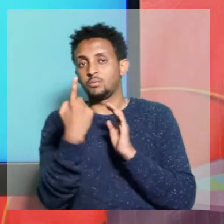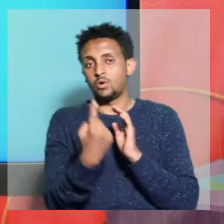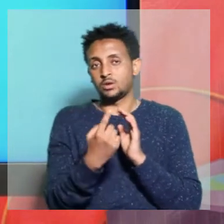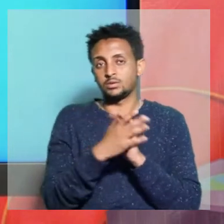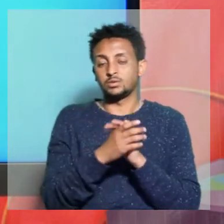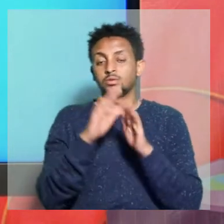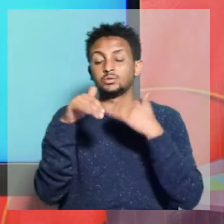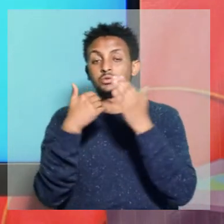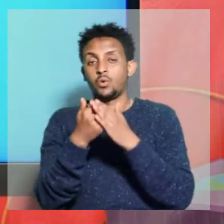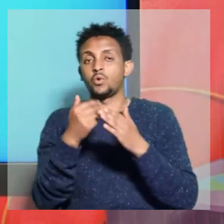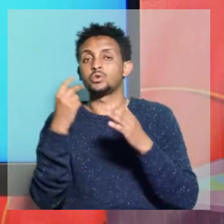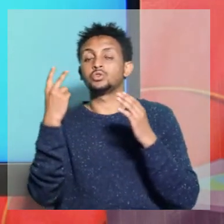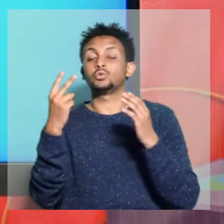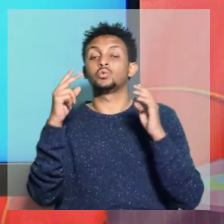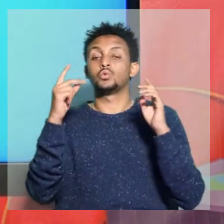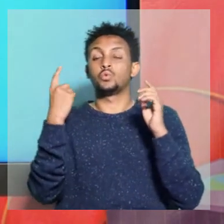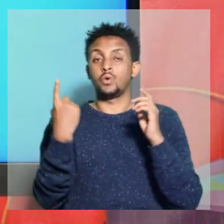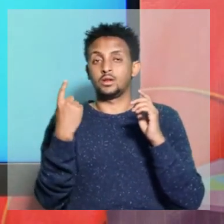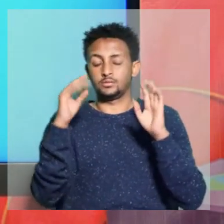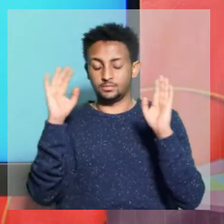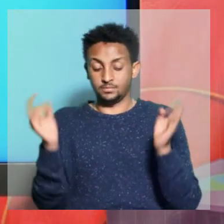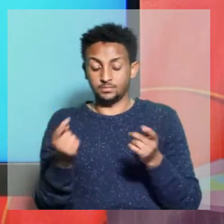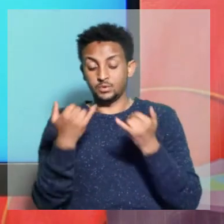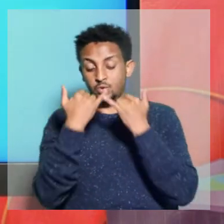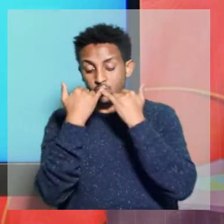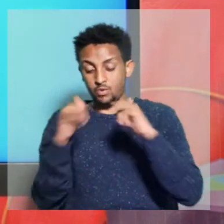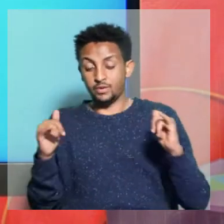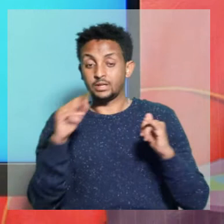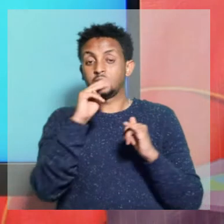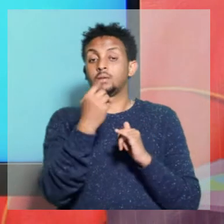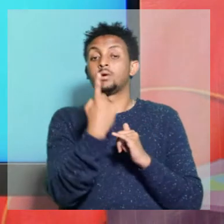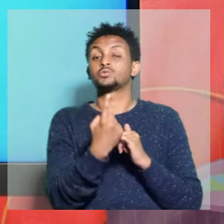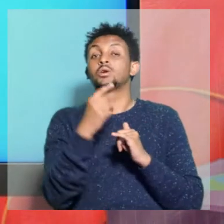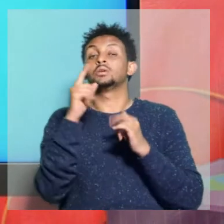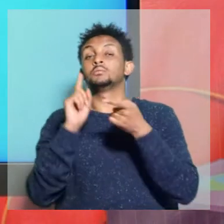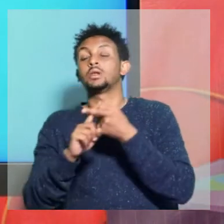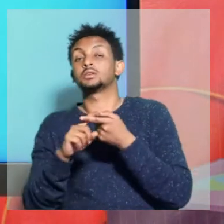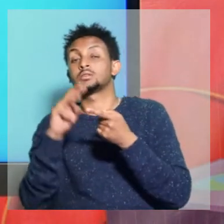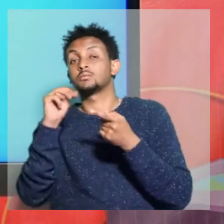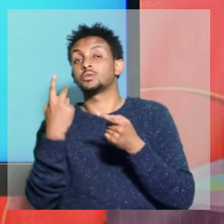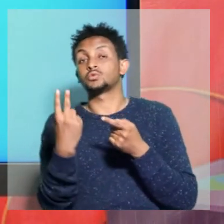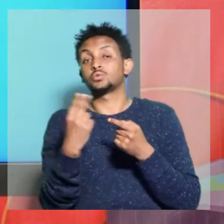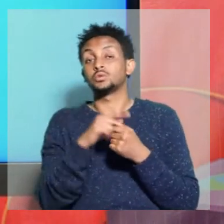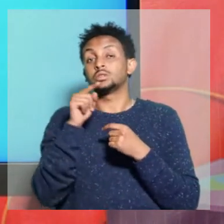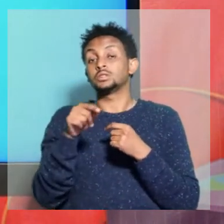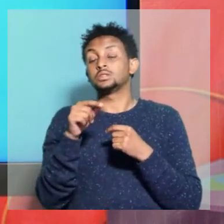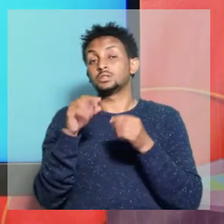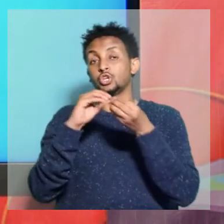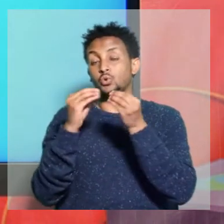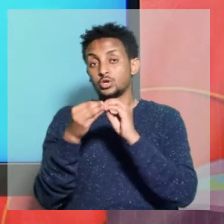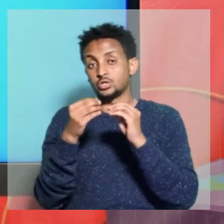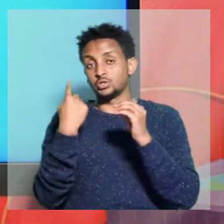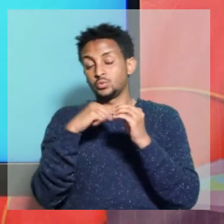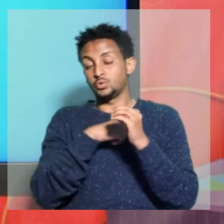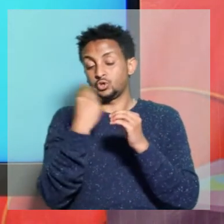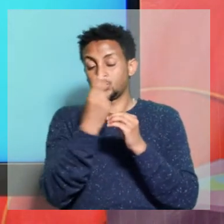m1 the whole u1, okay, over mass 1 plus mass 2. This is the equation used